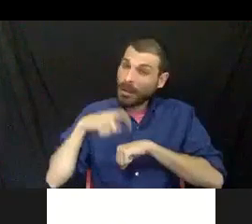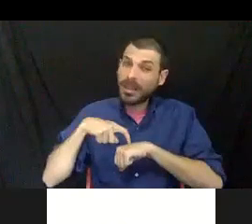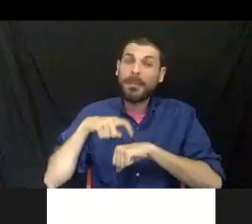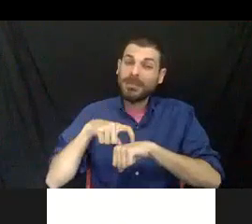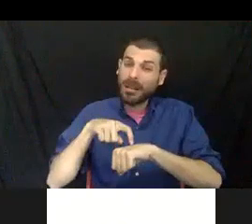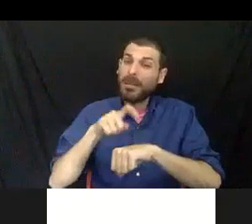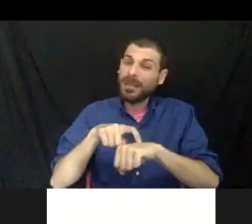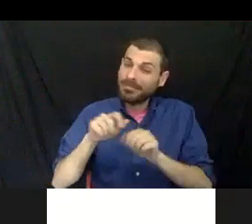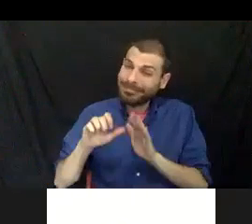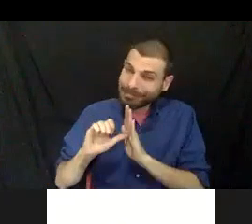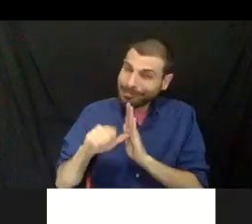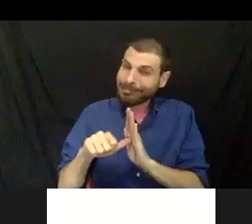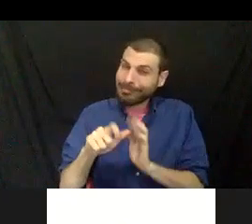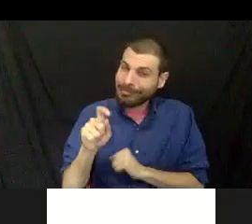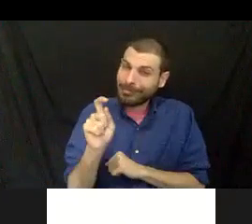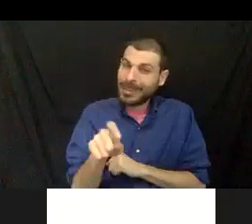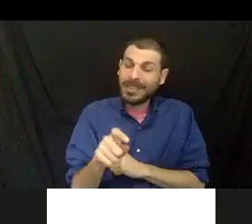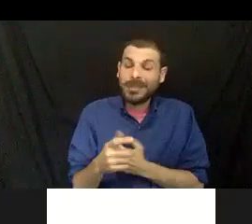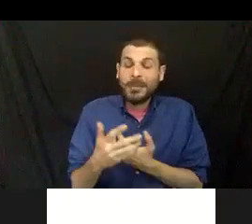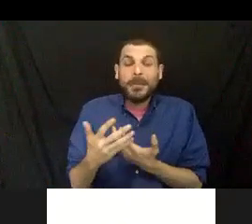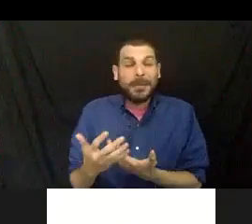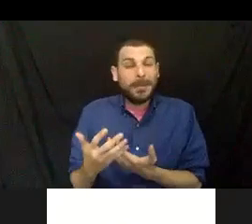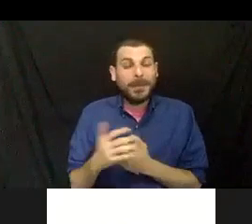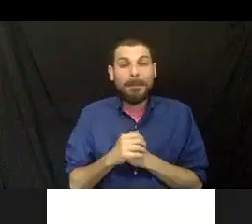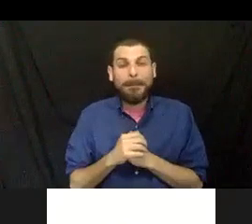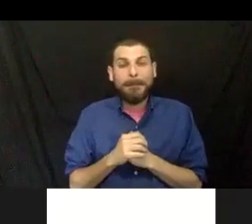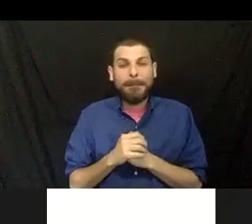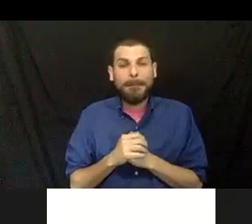think, let me see.